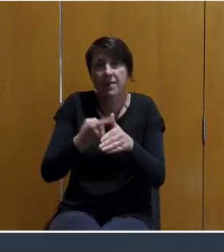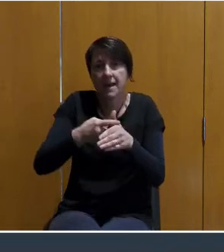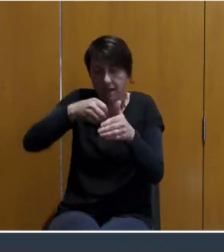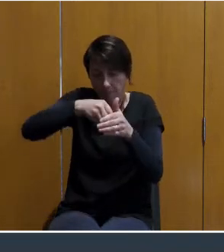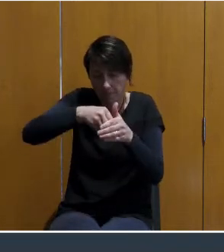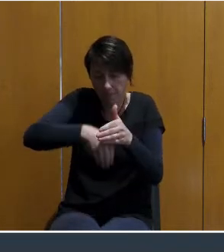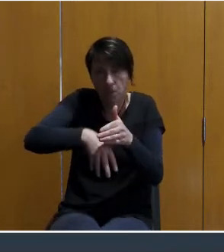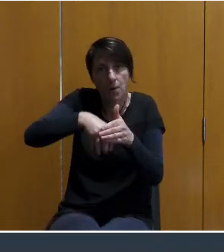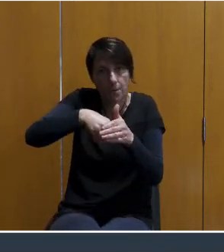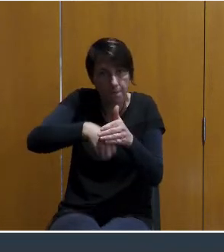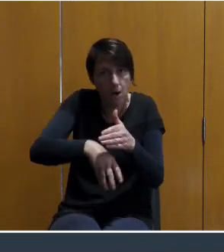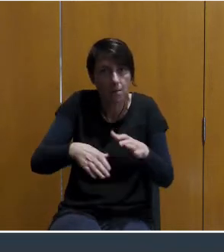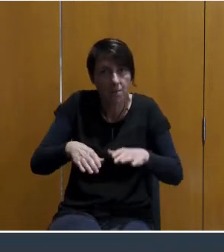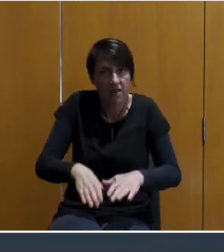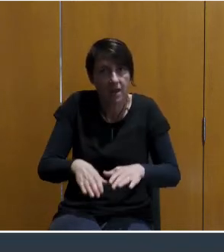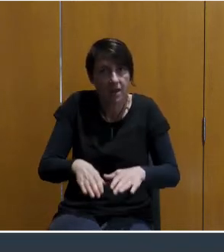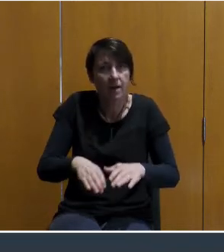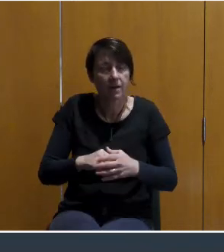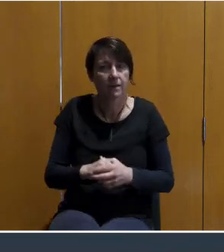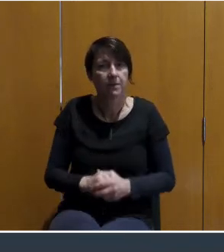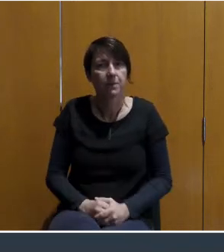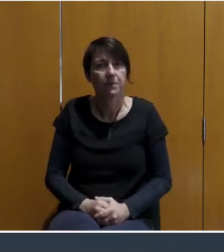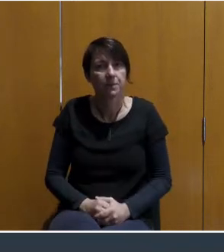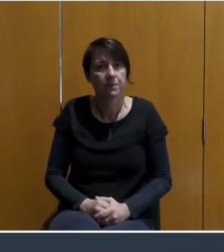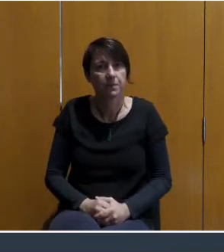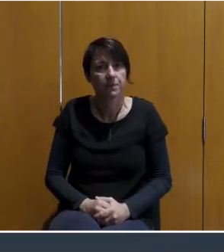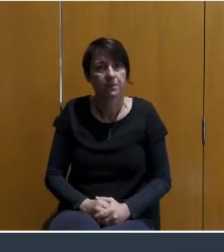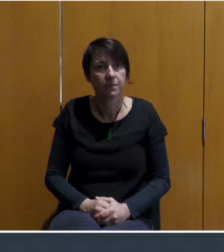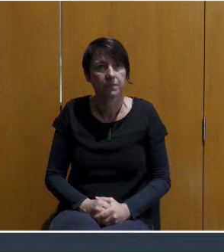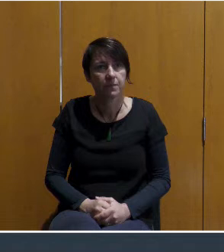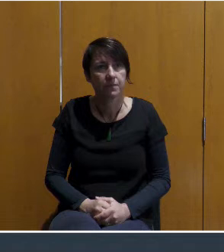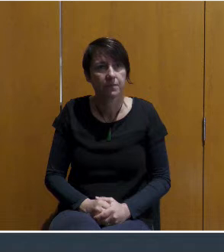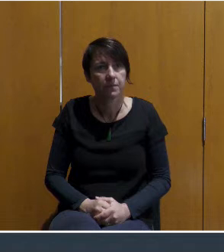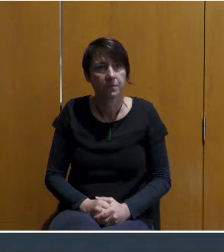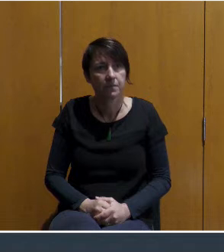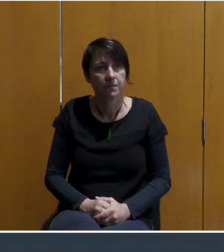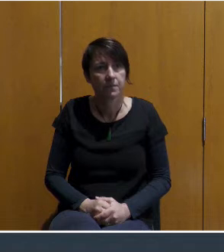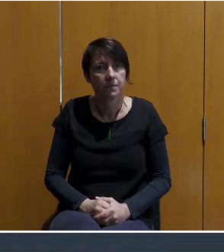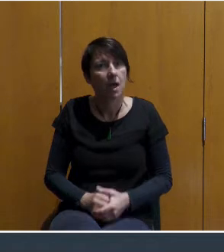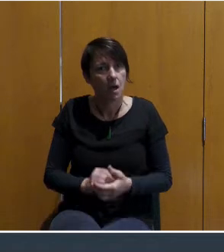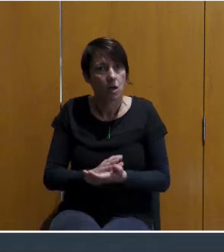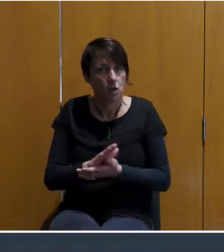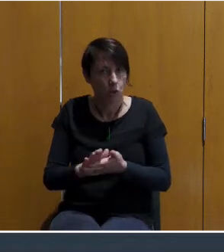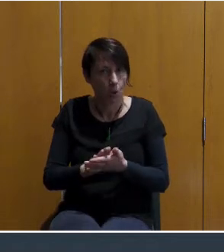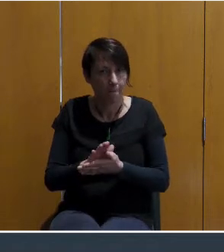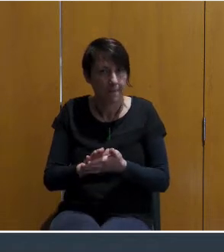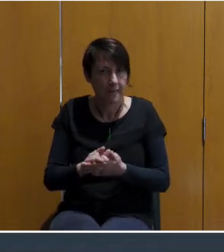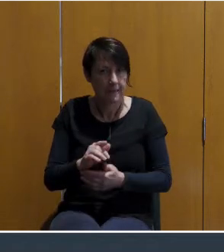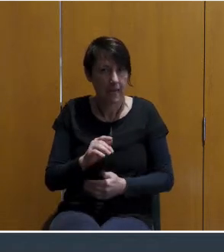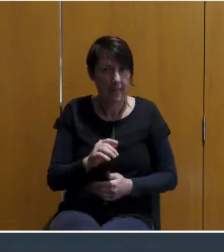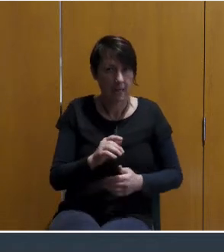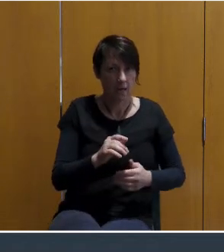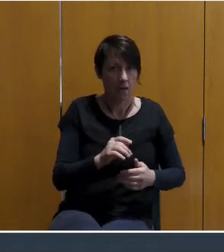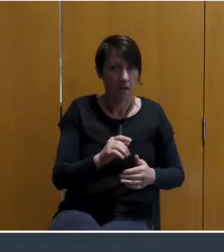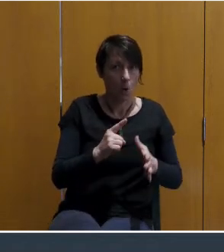they lay their eggs. And then there's, so as I say, the nesting starts